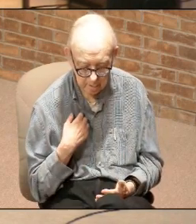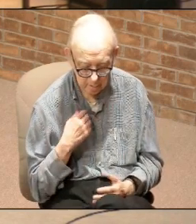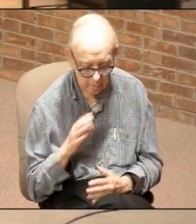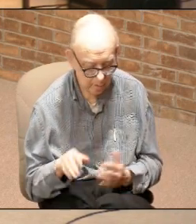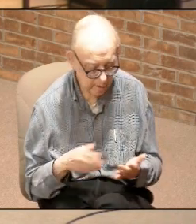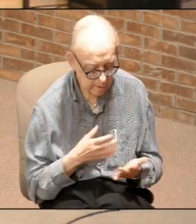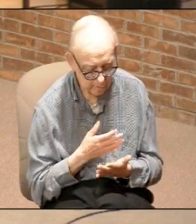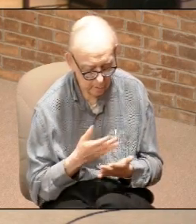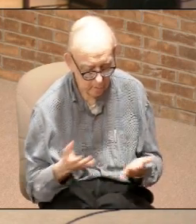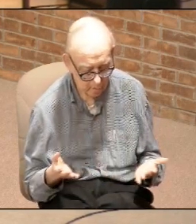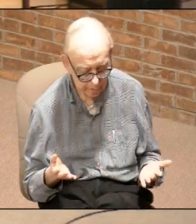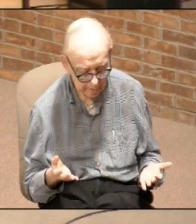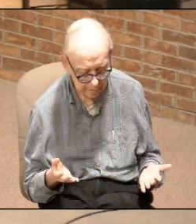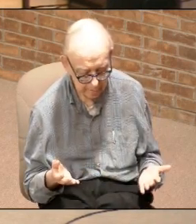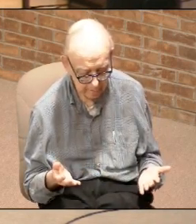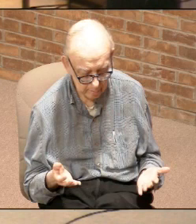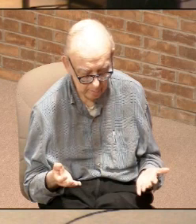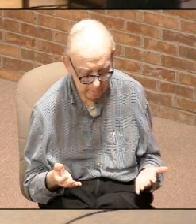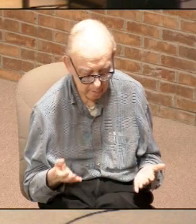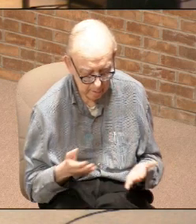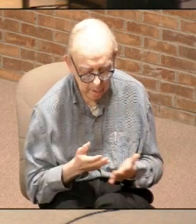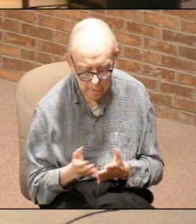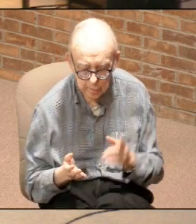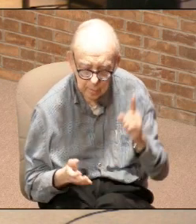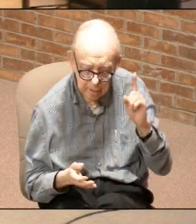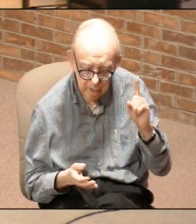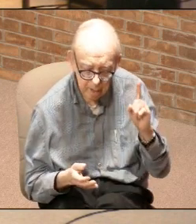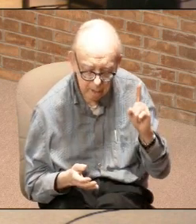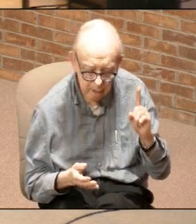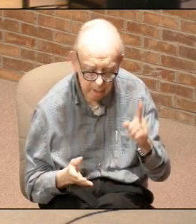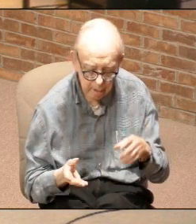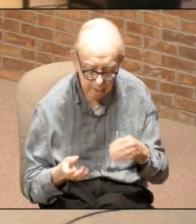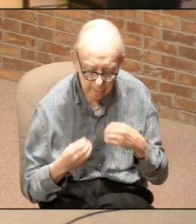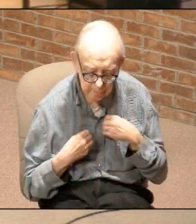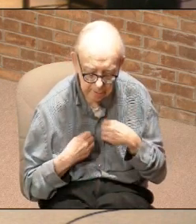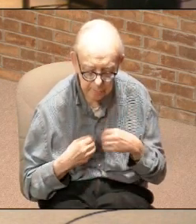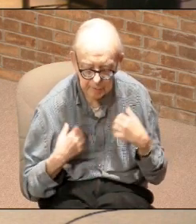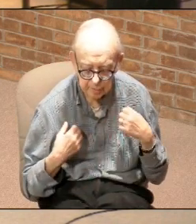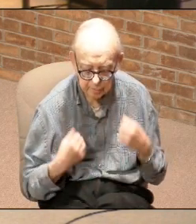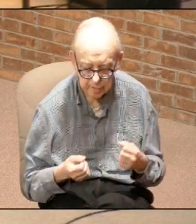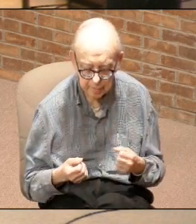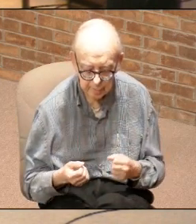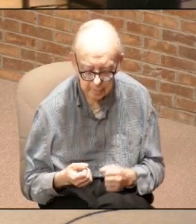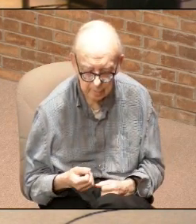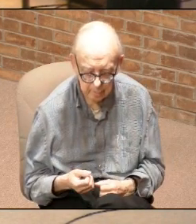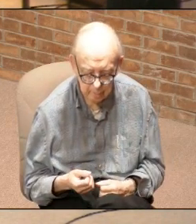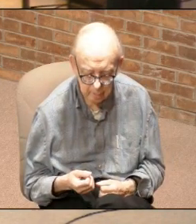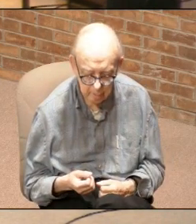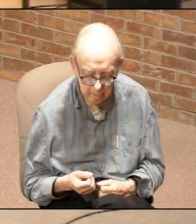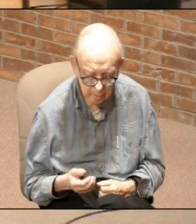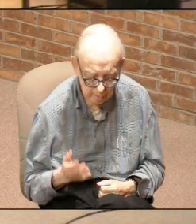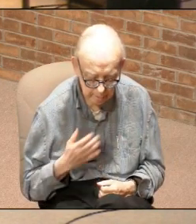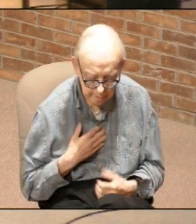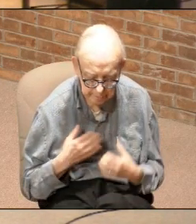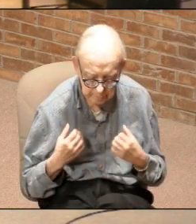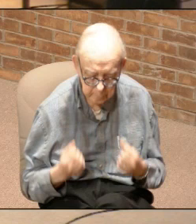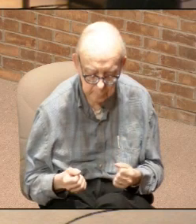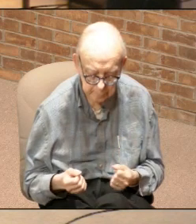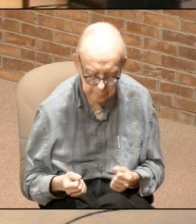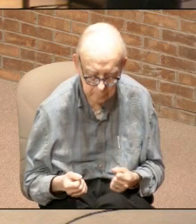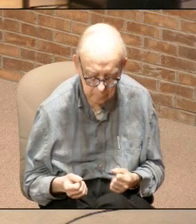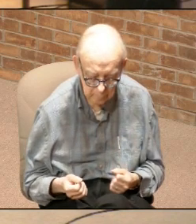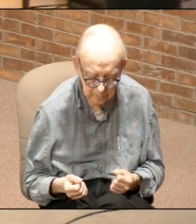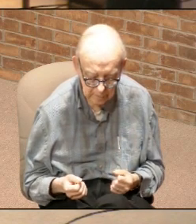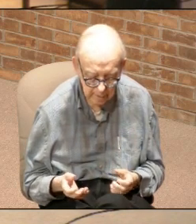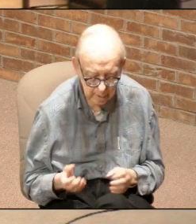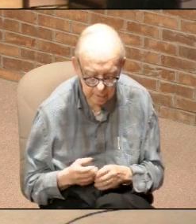do all things through him who gives me strength my strength gets me